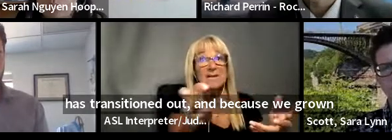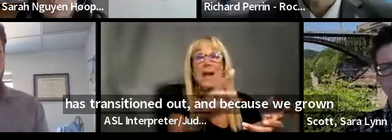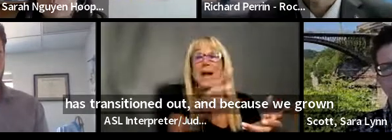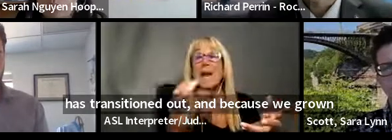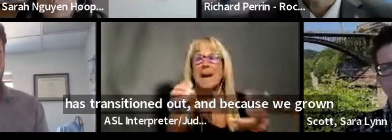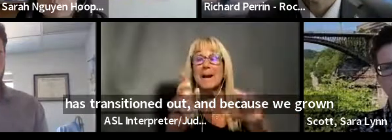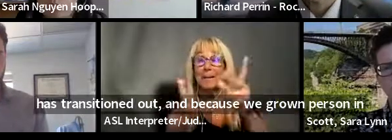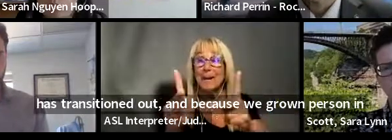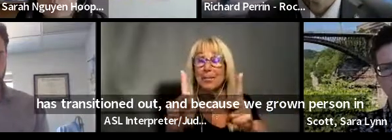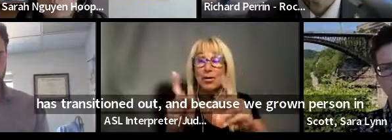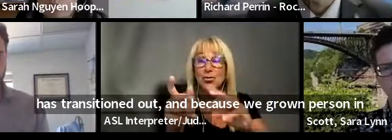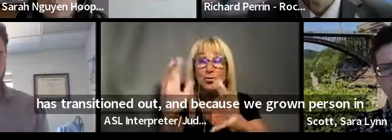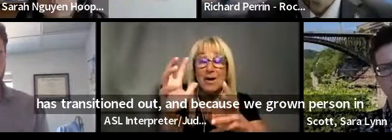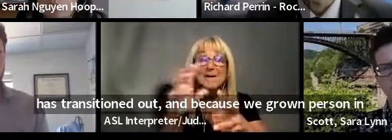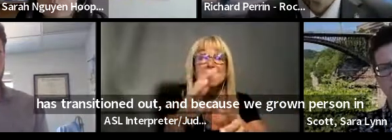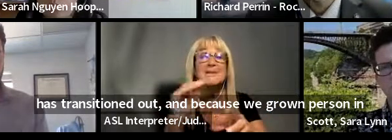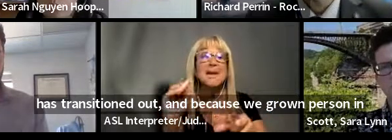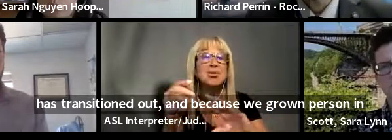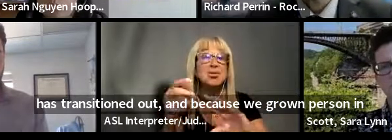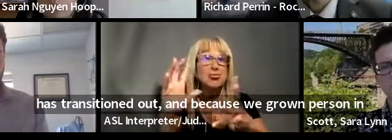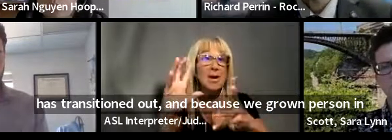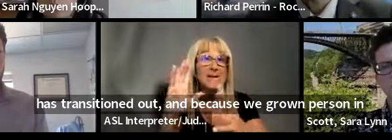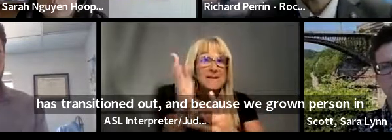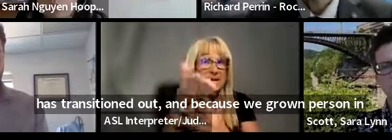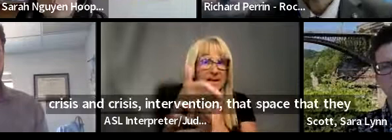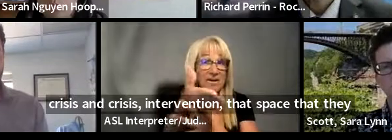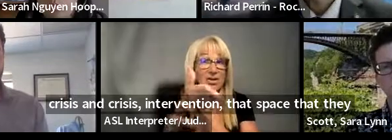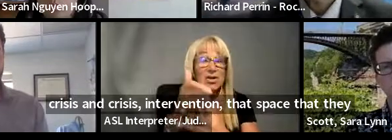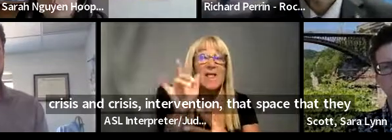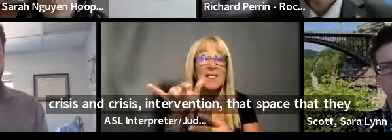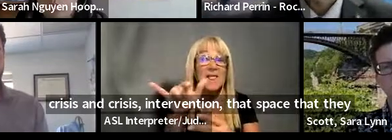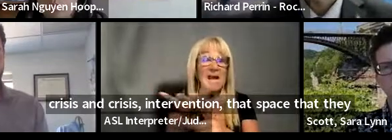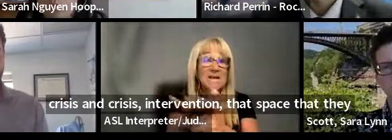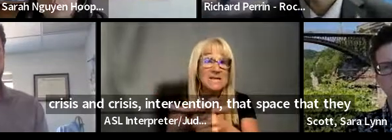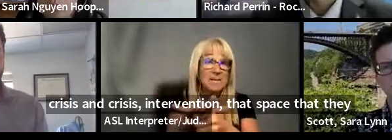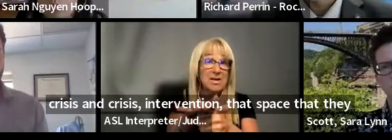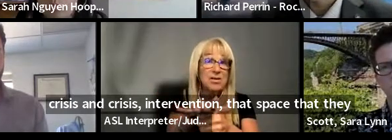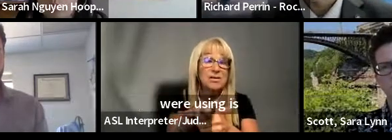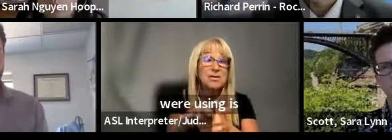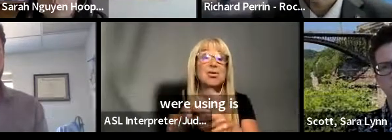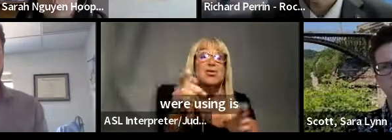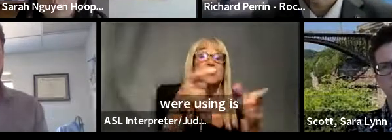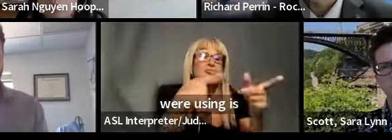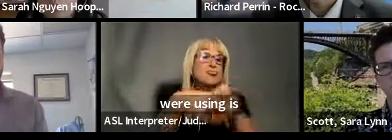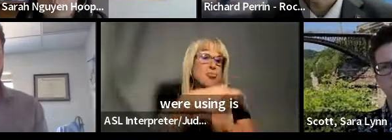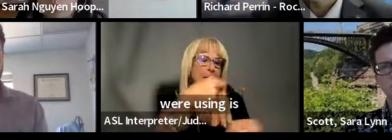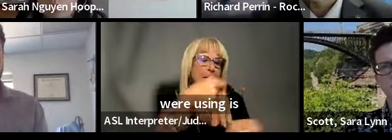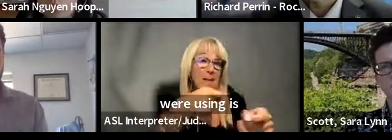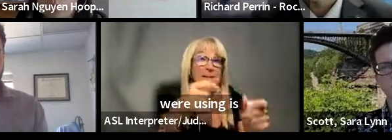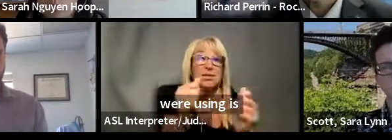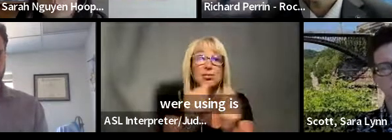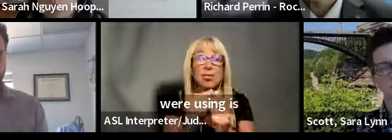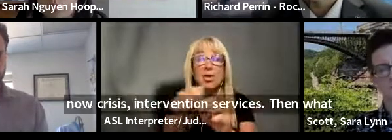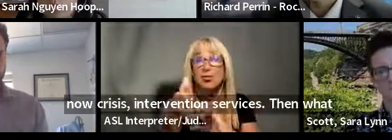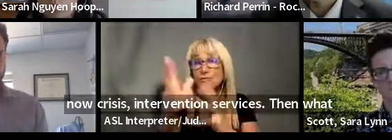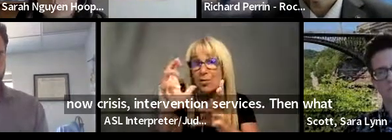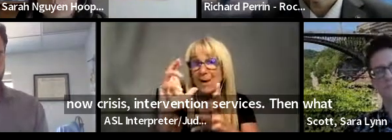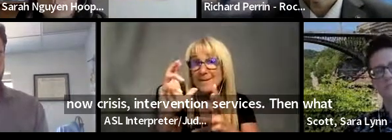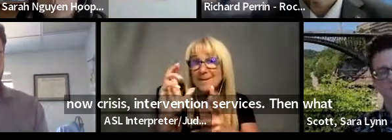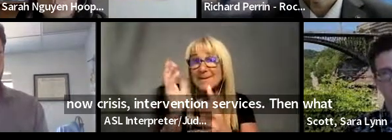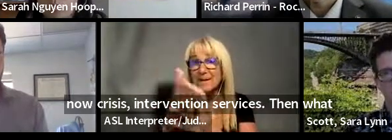Crisis Intervention, that space that they were using is now Crisis Intervention Services. Then when we